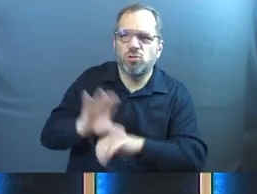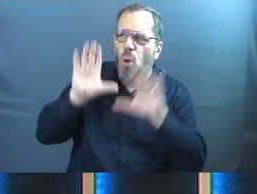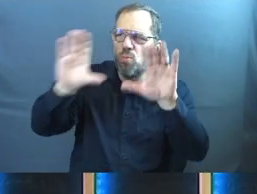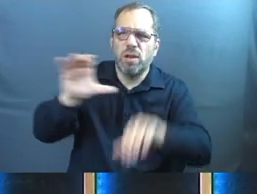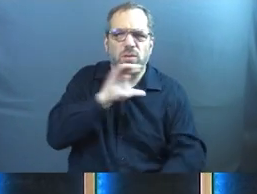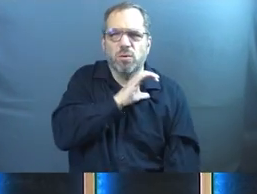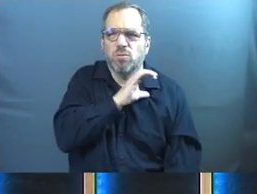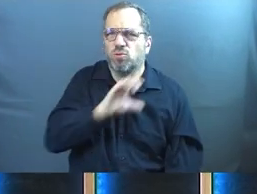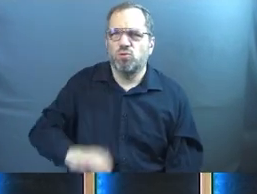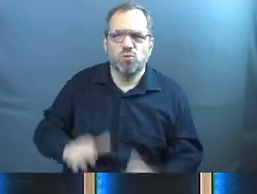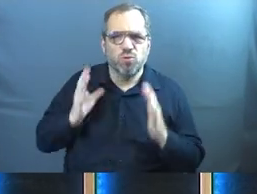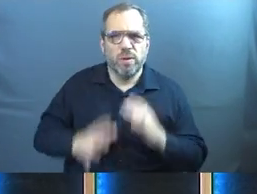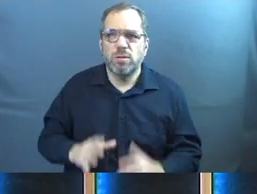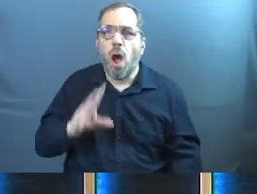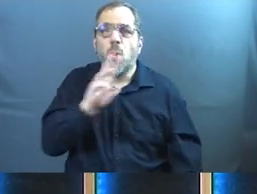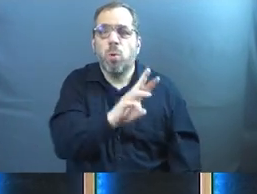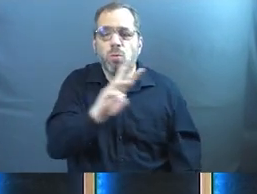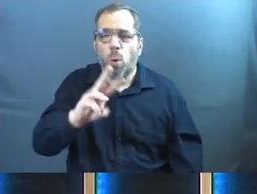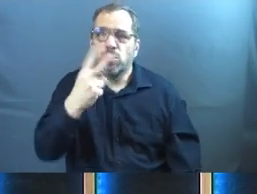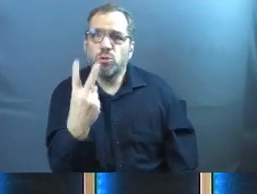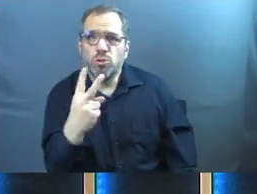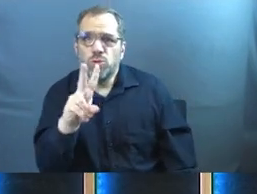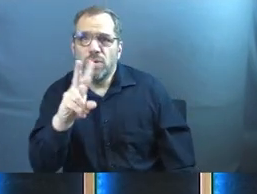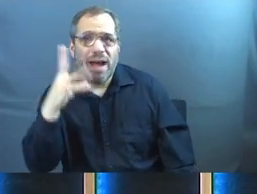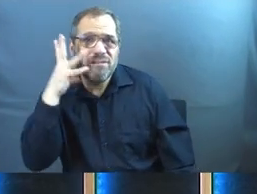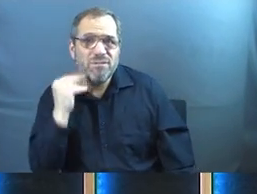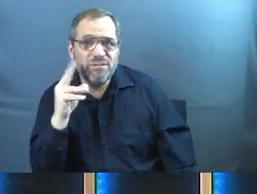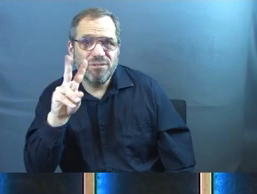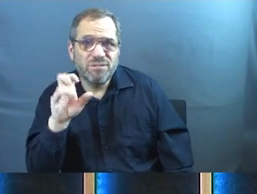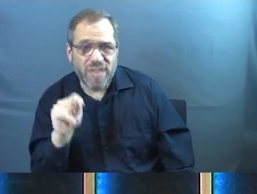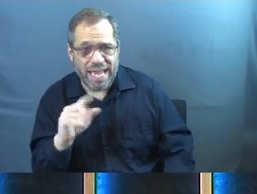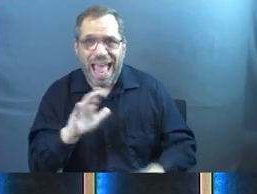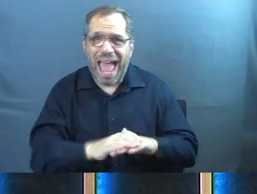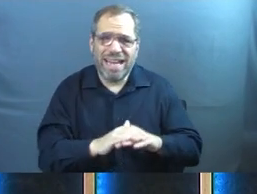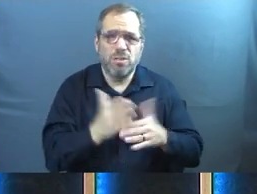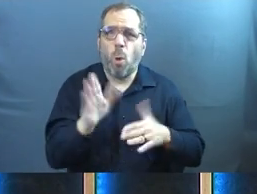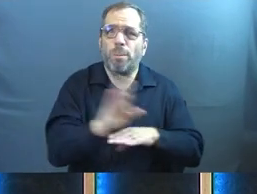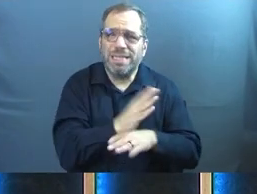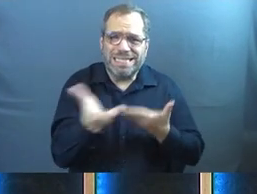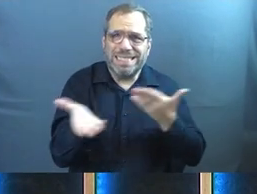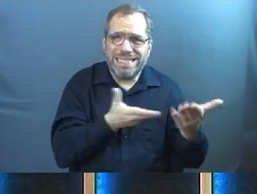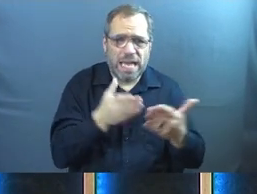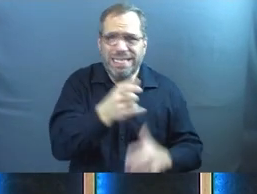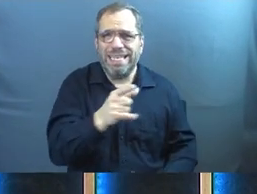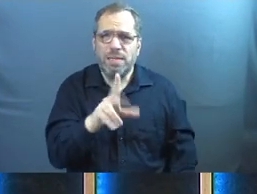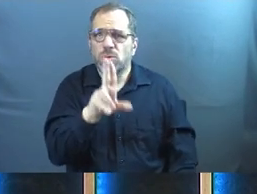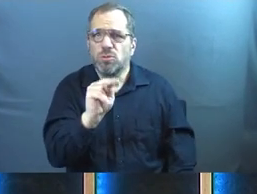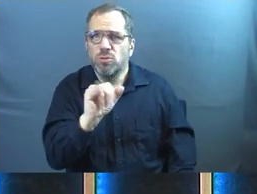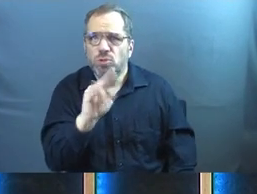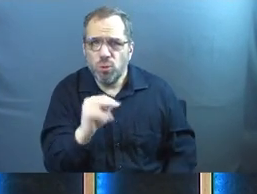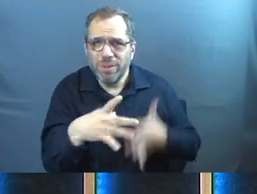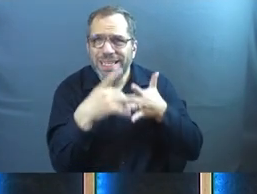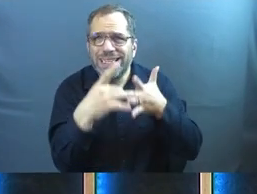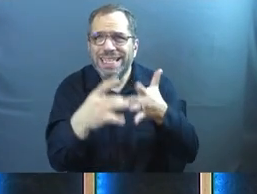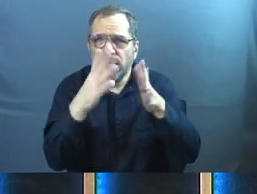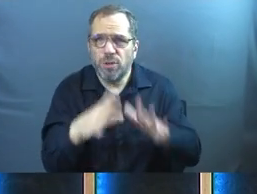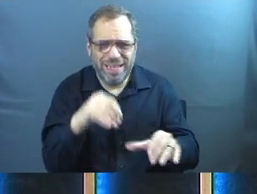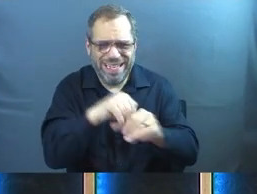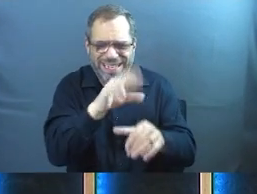Wonderful Christian man, World War II veteran, owned his own catering business. He was a union leader where he